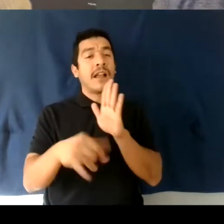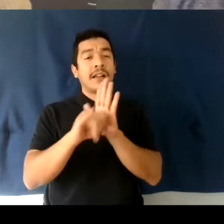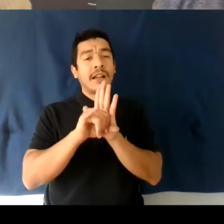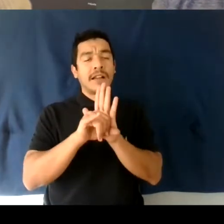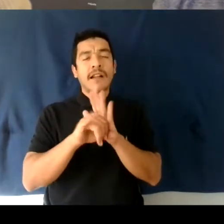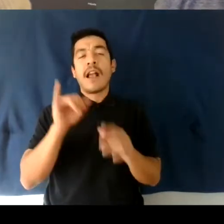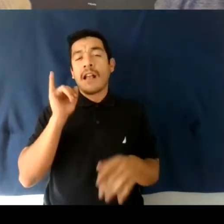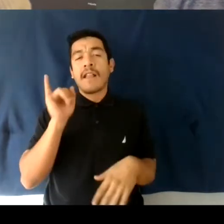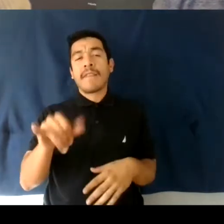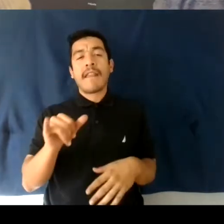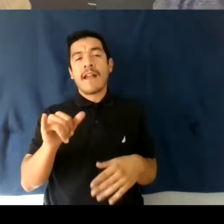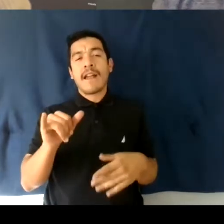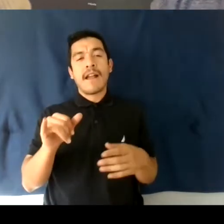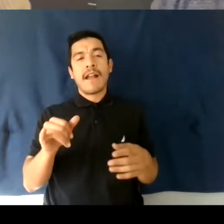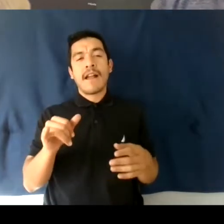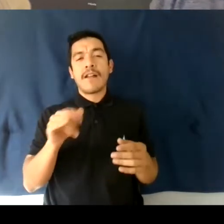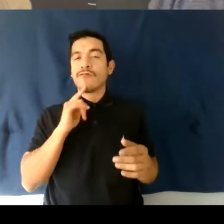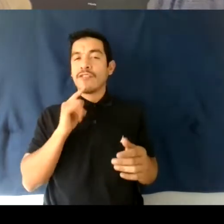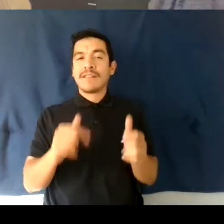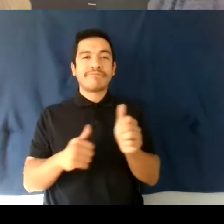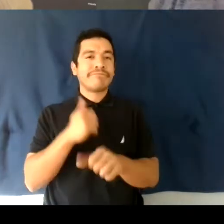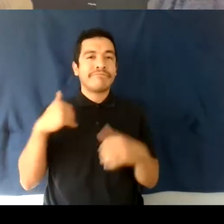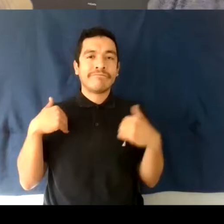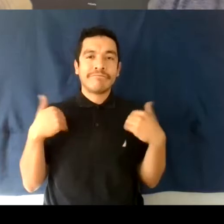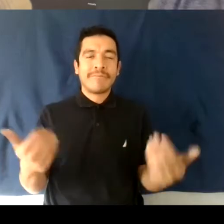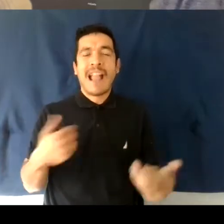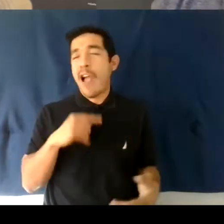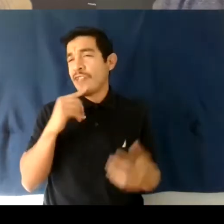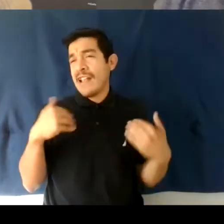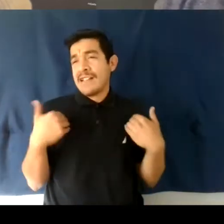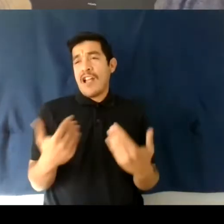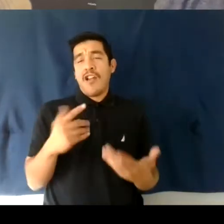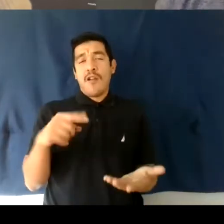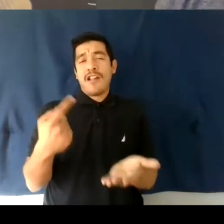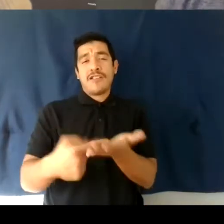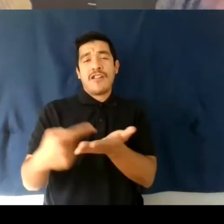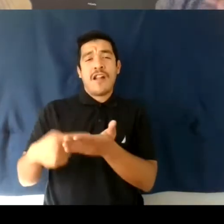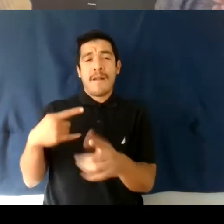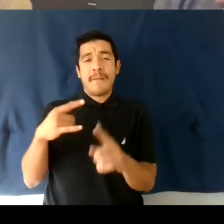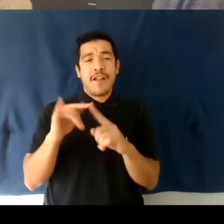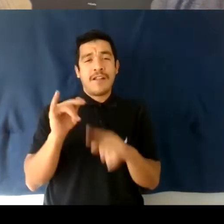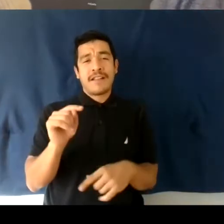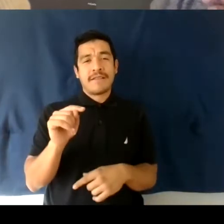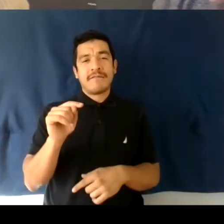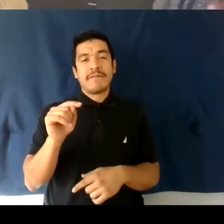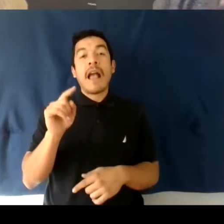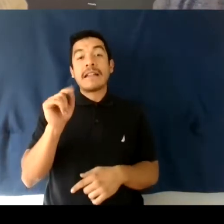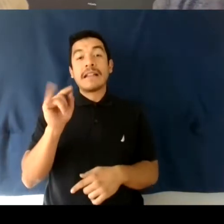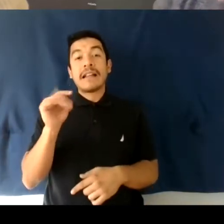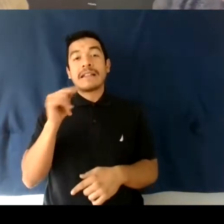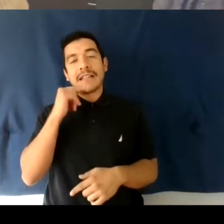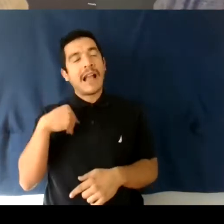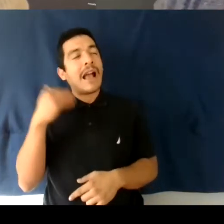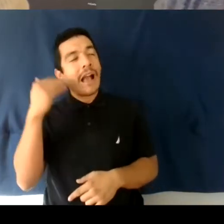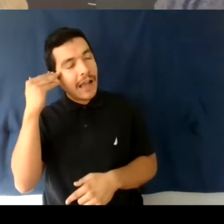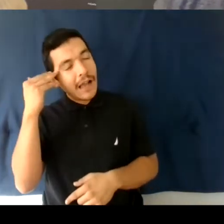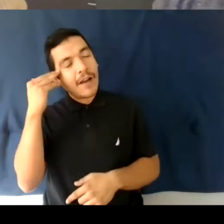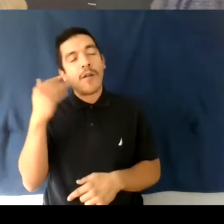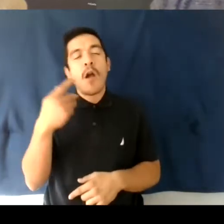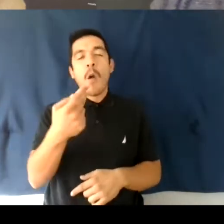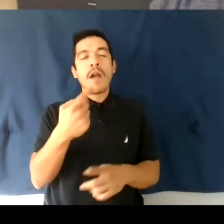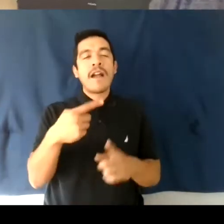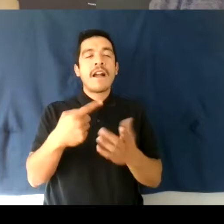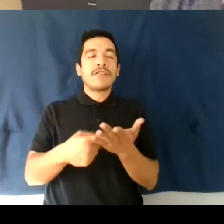the burnout is like, I'm exhausted just talking about it. I know, I know. So we've talked about like our goals